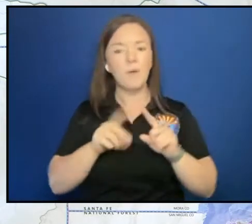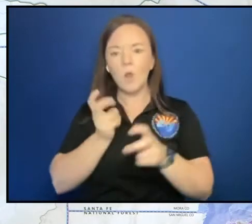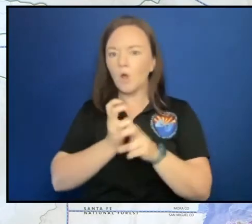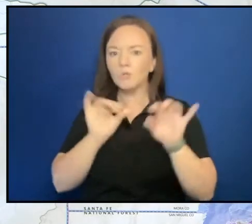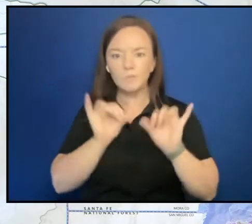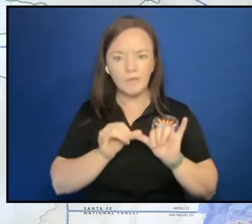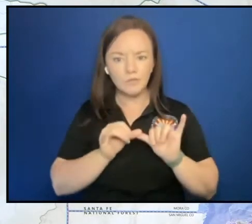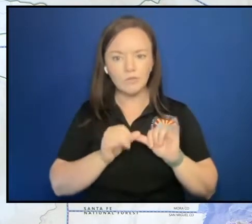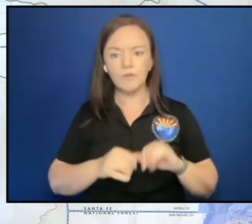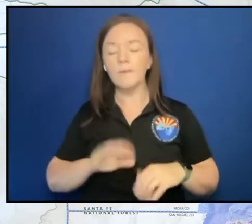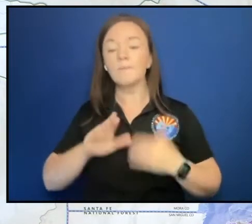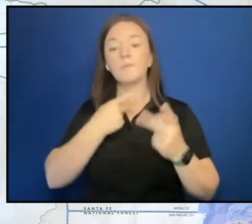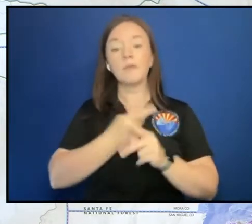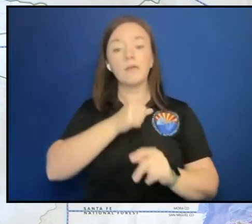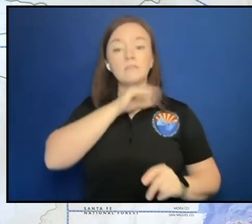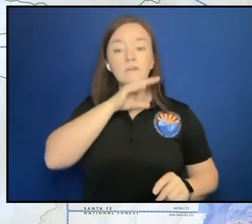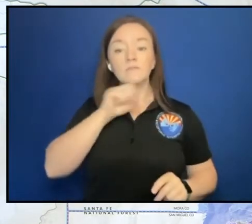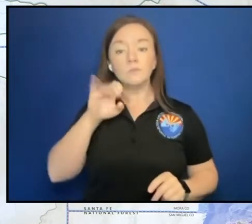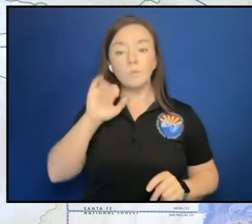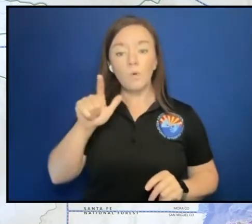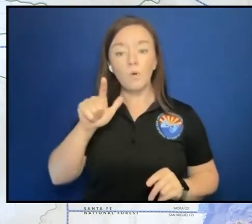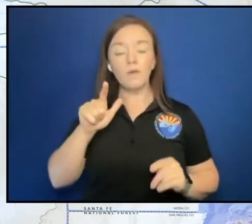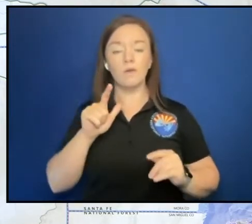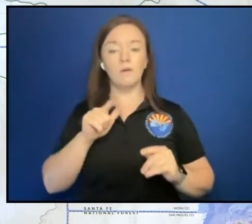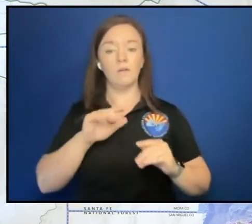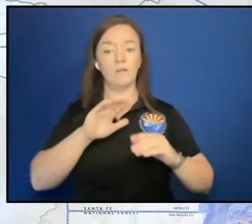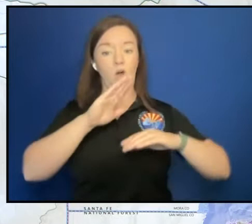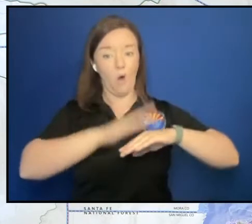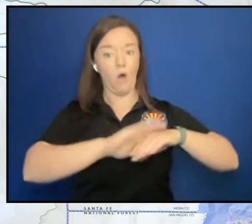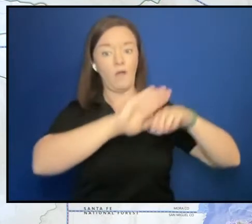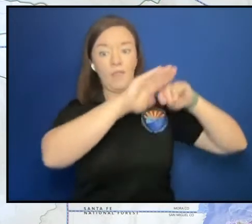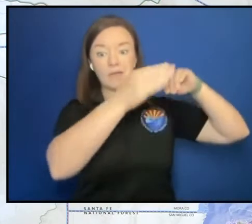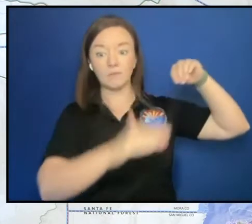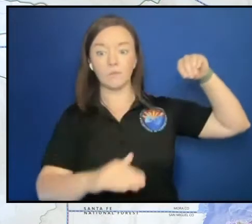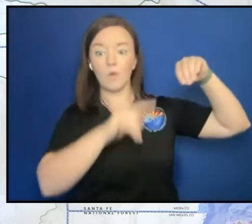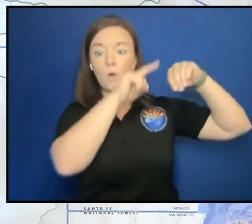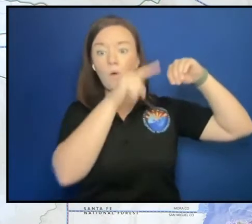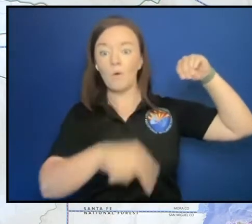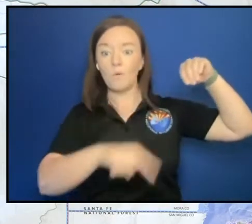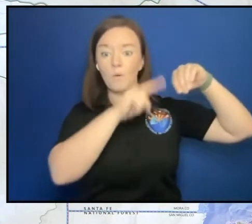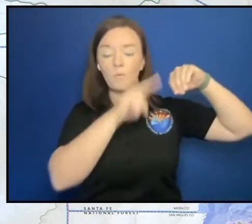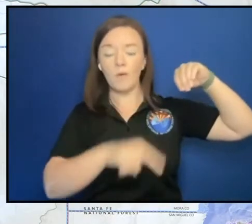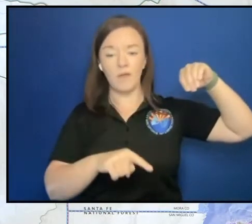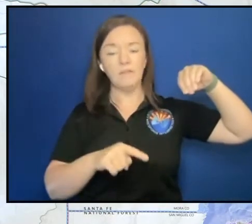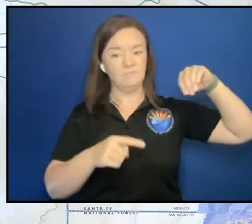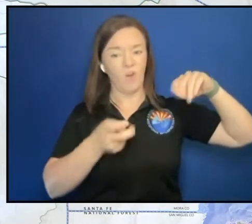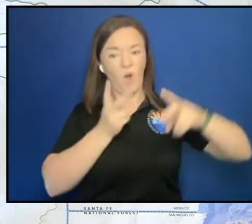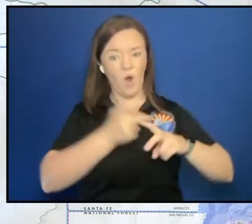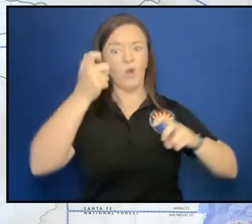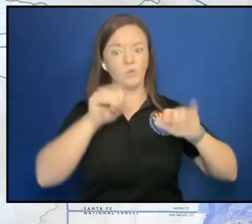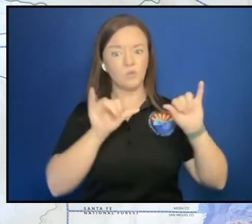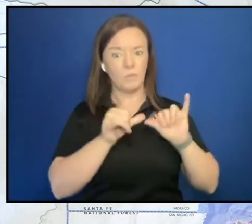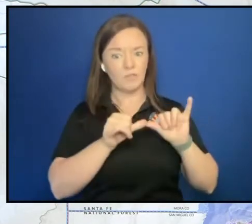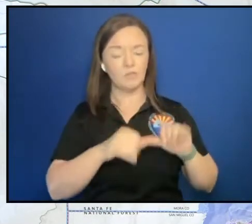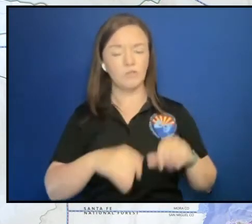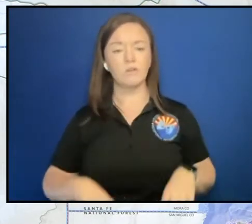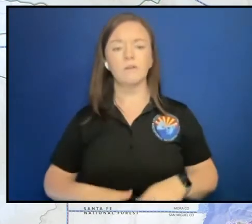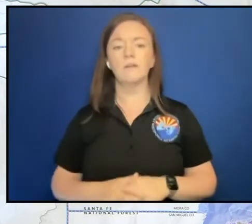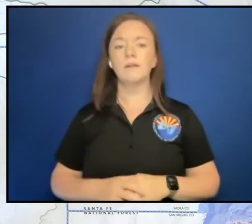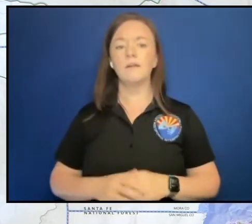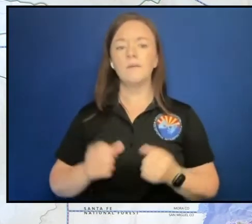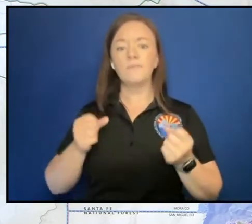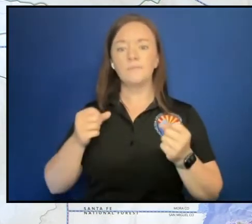above that's been severely burned is even a harder thing to measure. The amount of, this is a cool word,